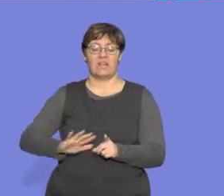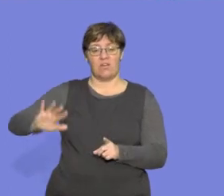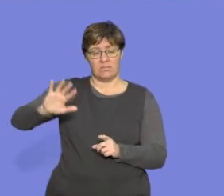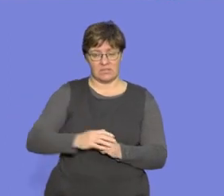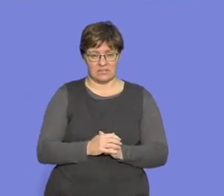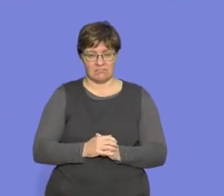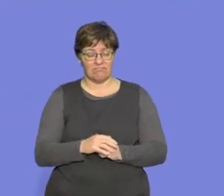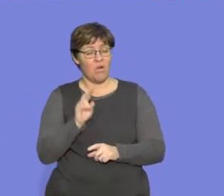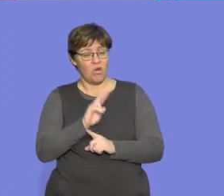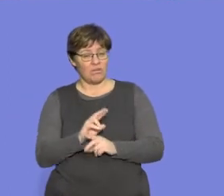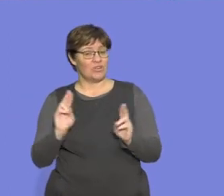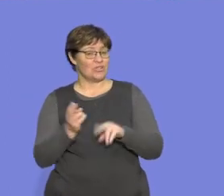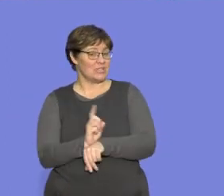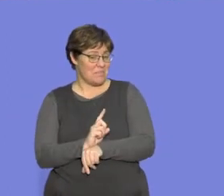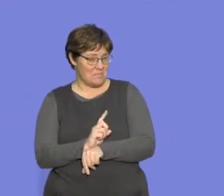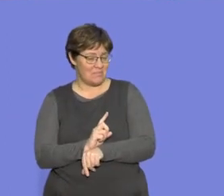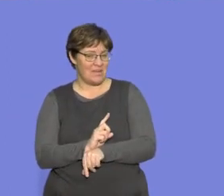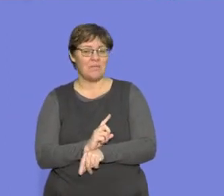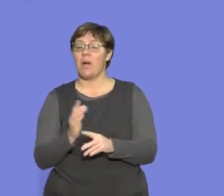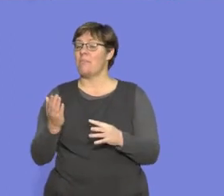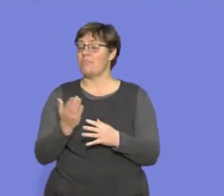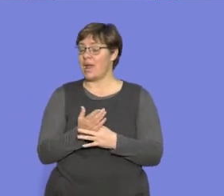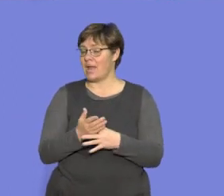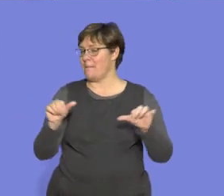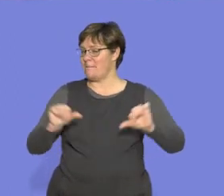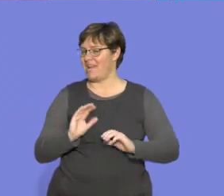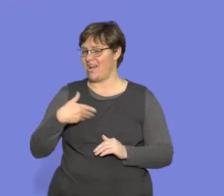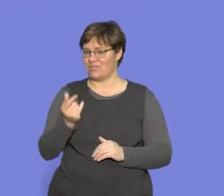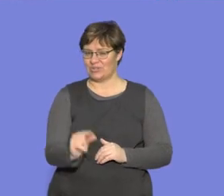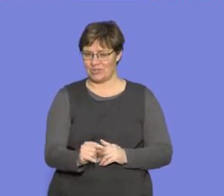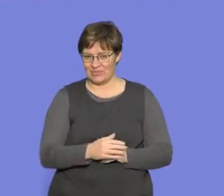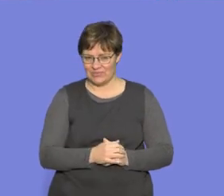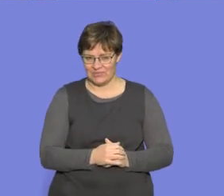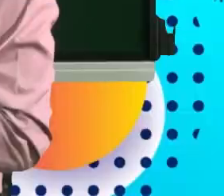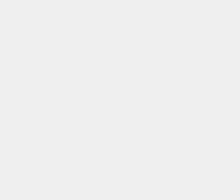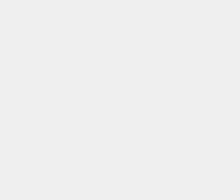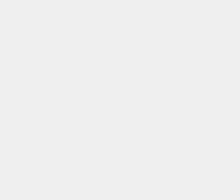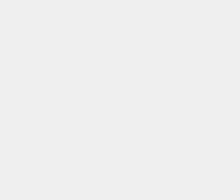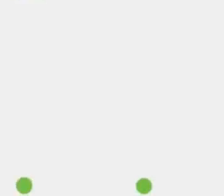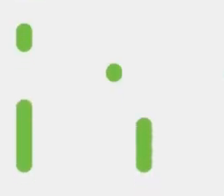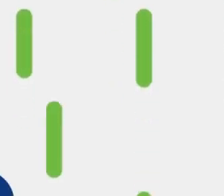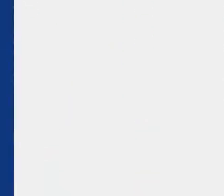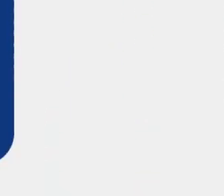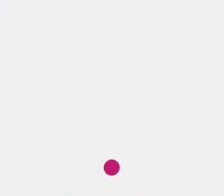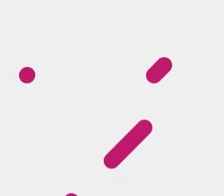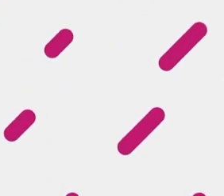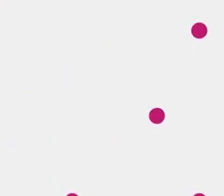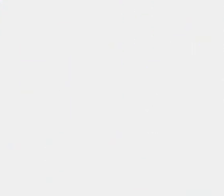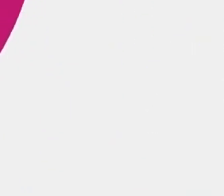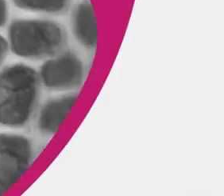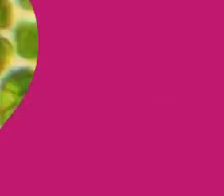good audience for a short while. Let's have a break and I'll see you back in a bit.